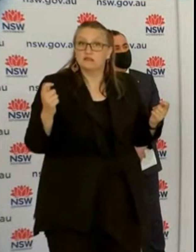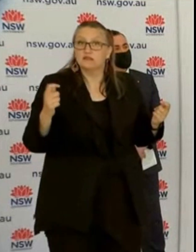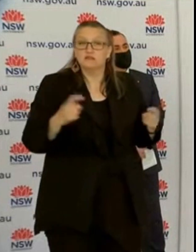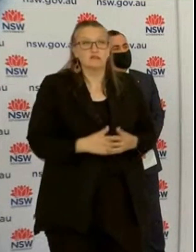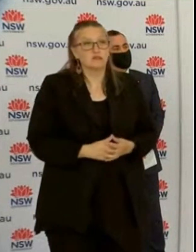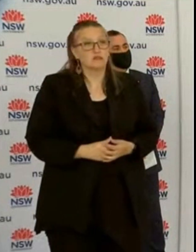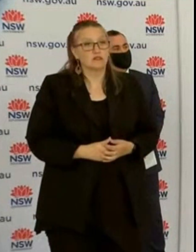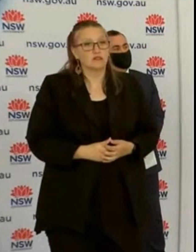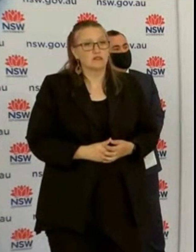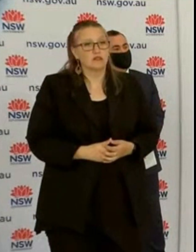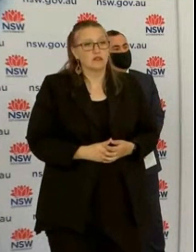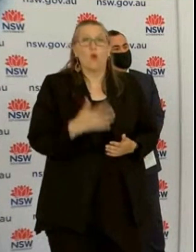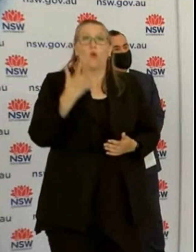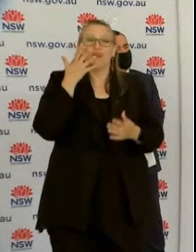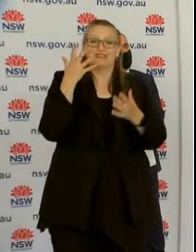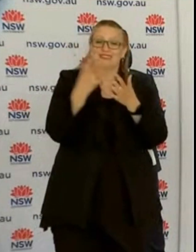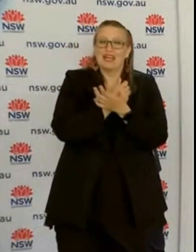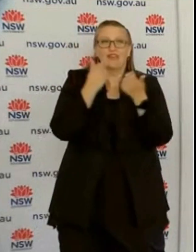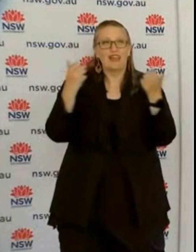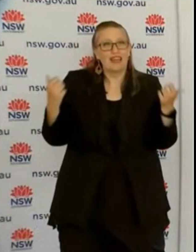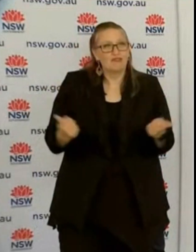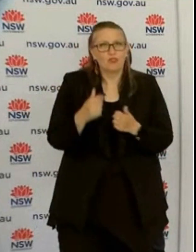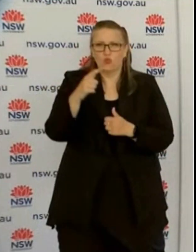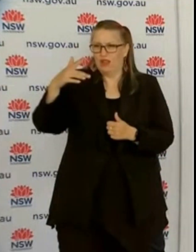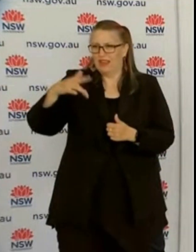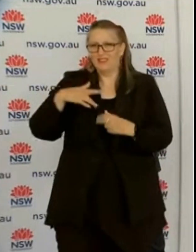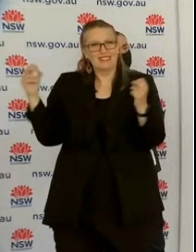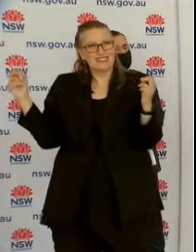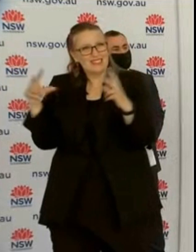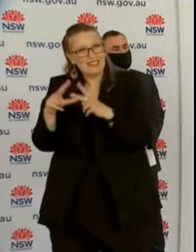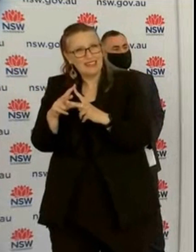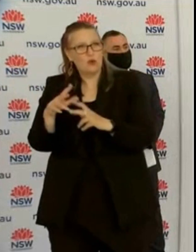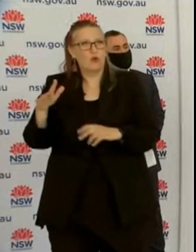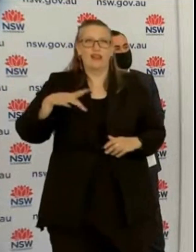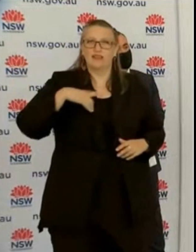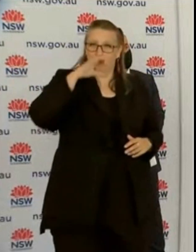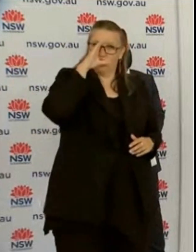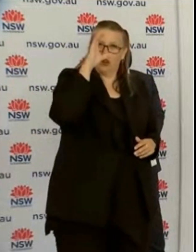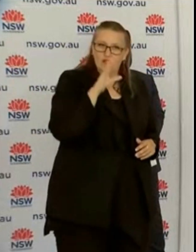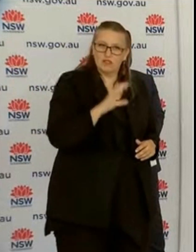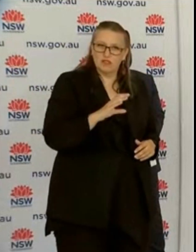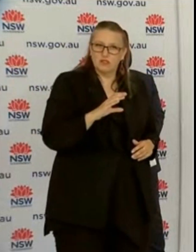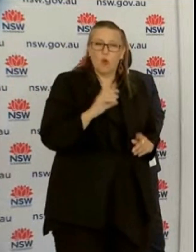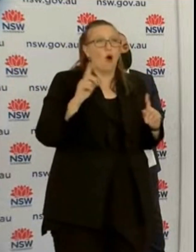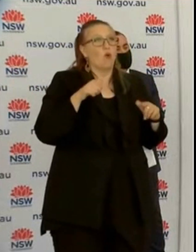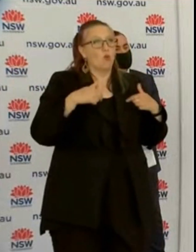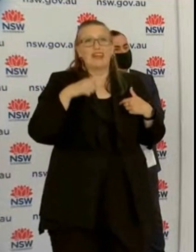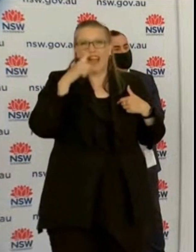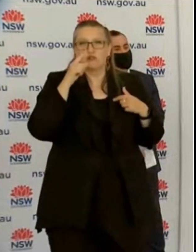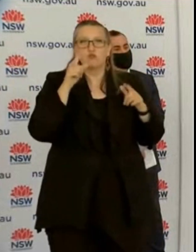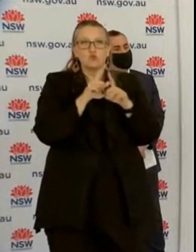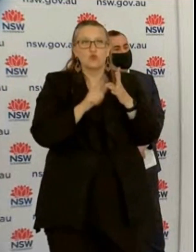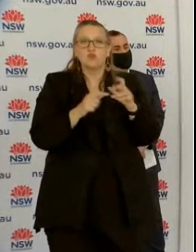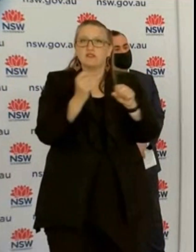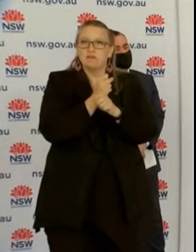enough, it doesn't matter where you live in the state, whether you live in Sydney or whether you live in the regions. If there's anything we can do to ease the